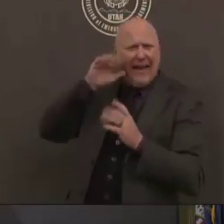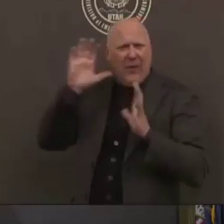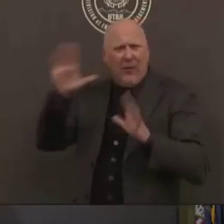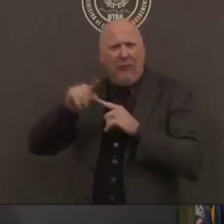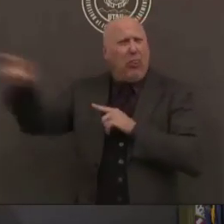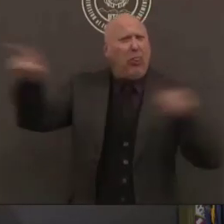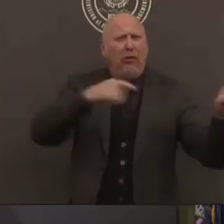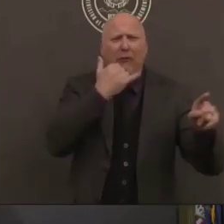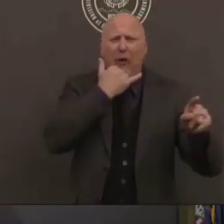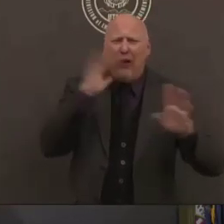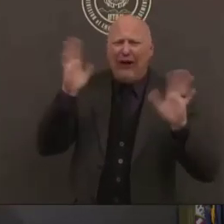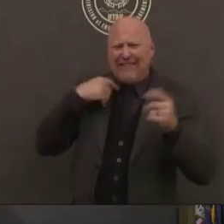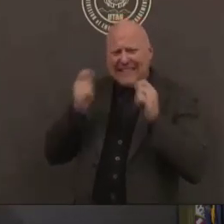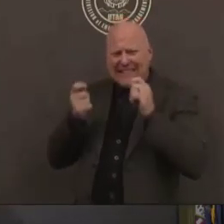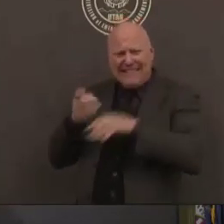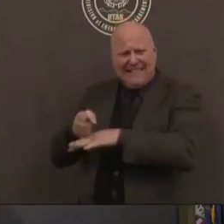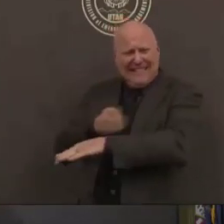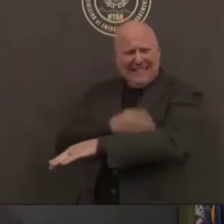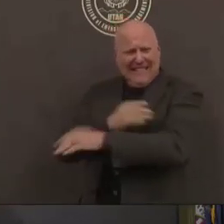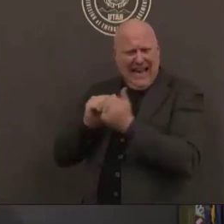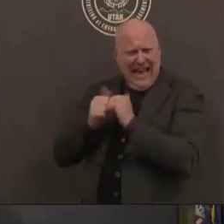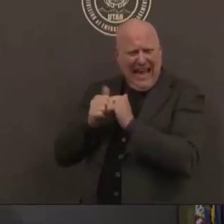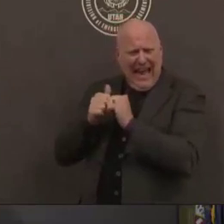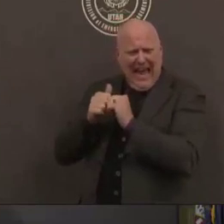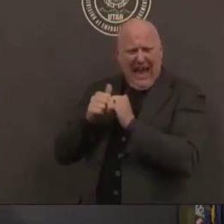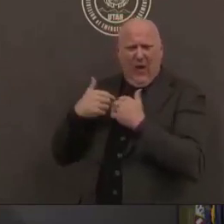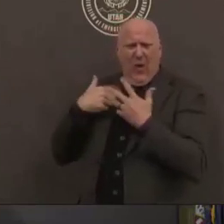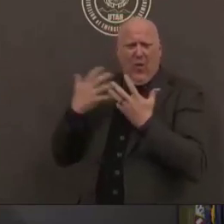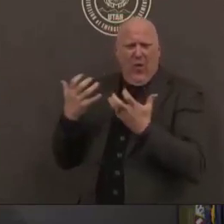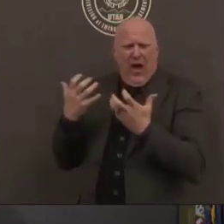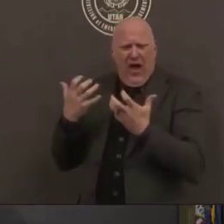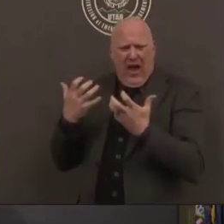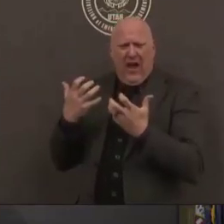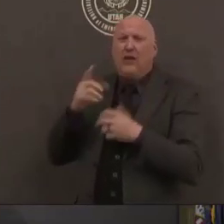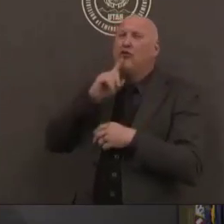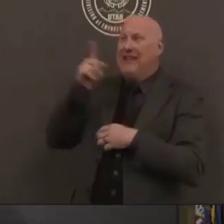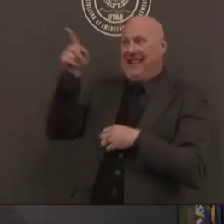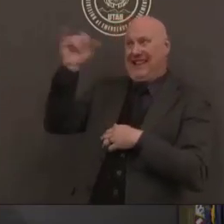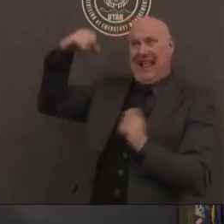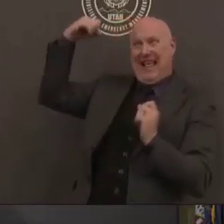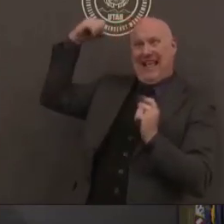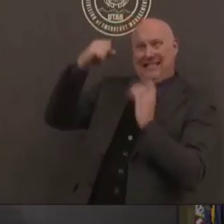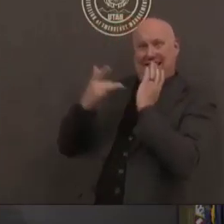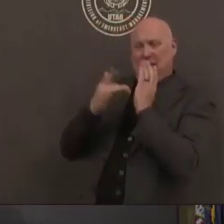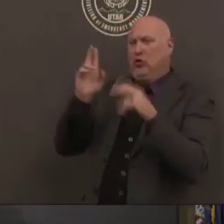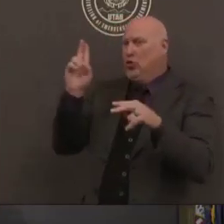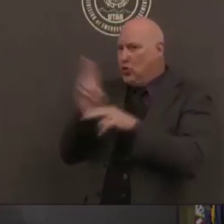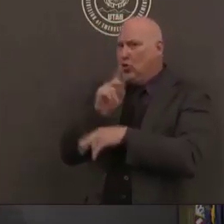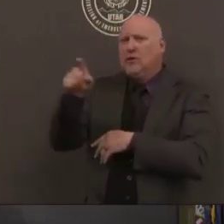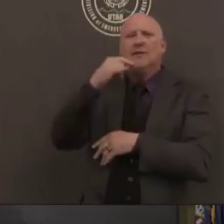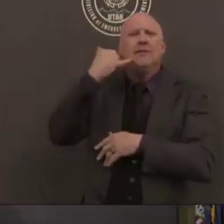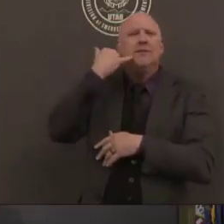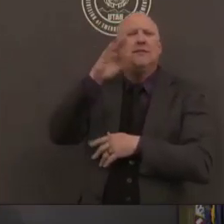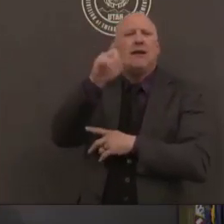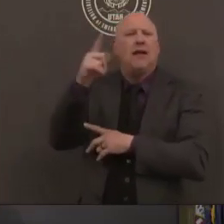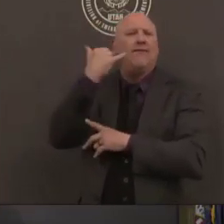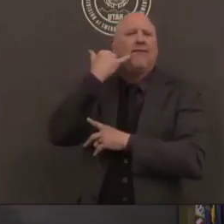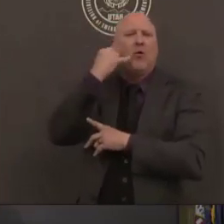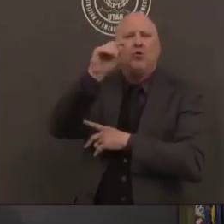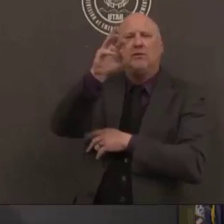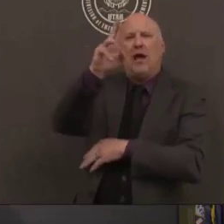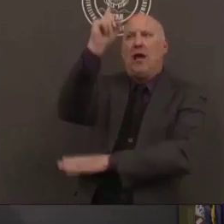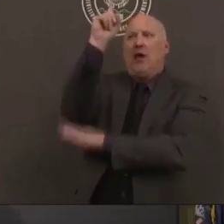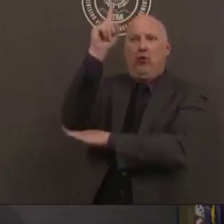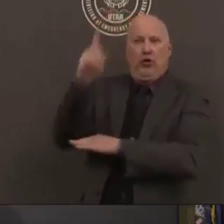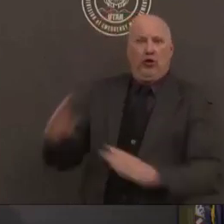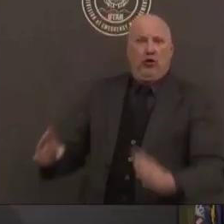broadcast. And what that means is that when we push an alert through our software, FEMA then sends that alert to the wireless carriers, which then decide which